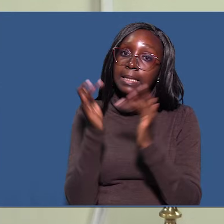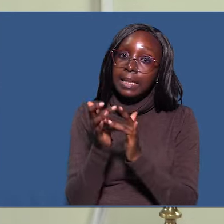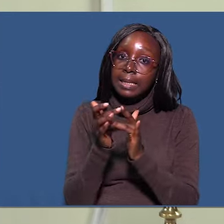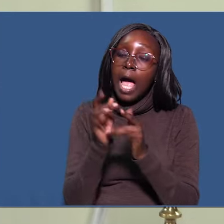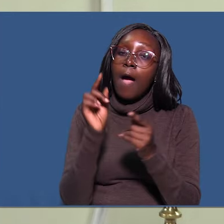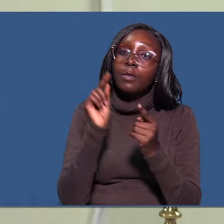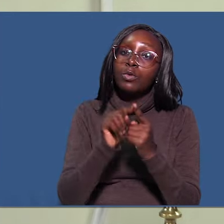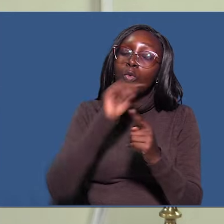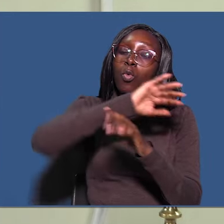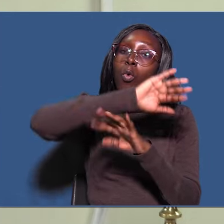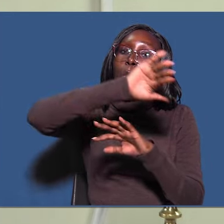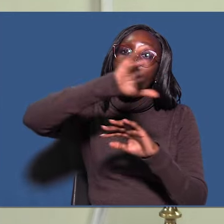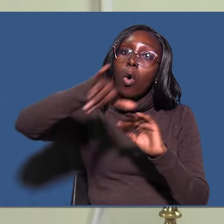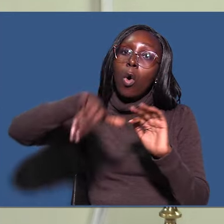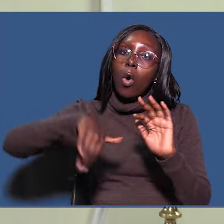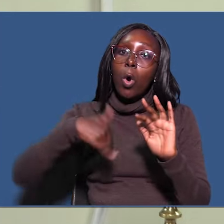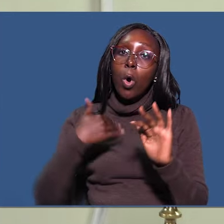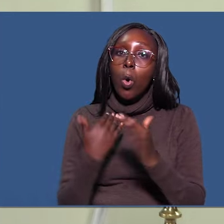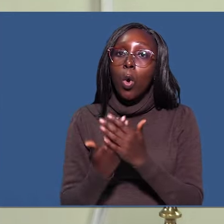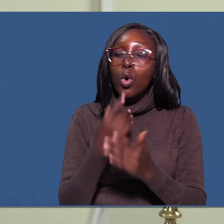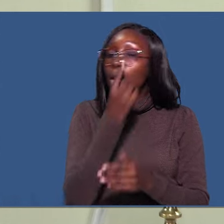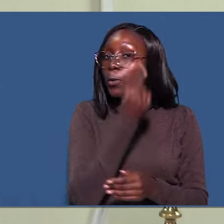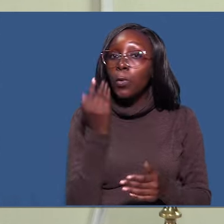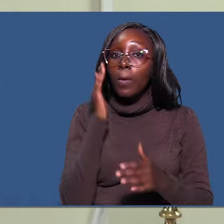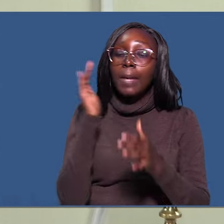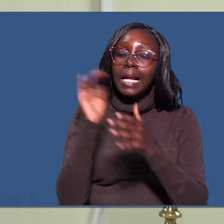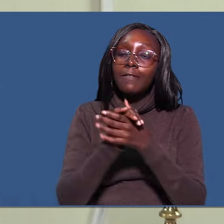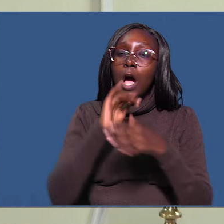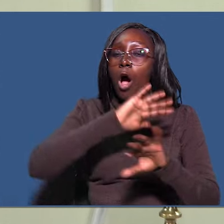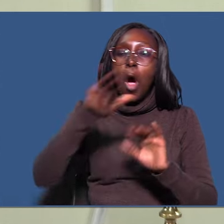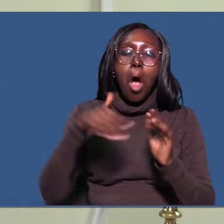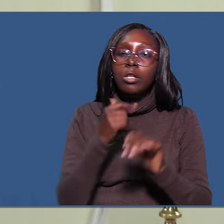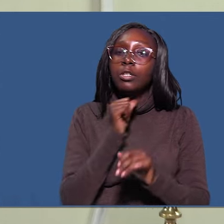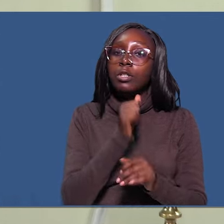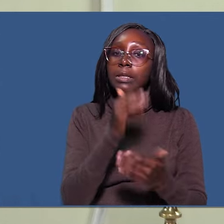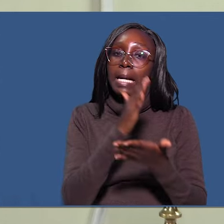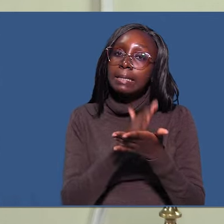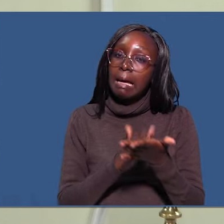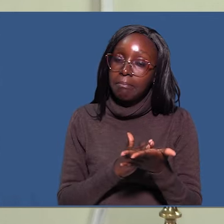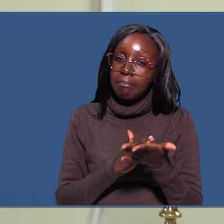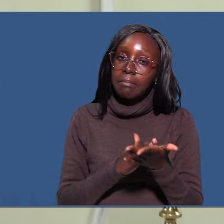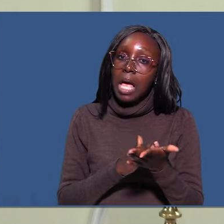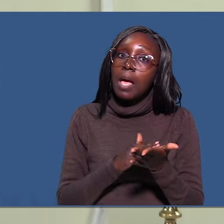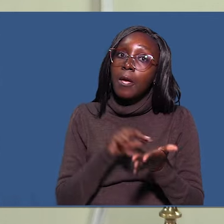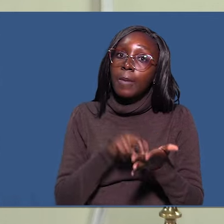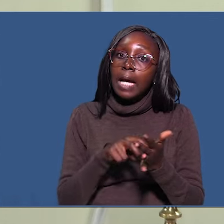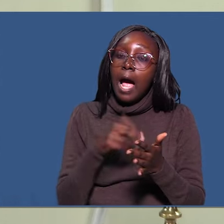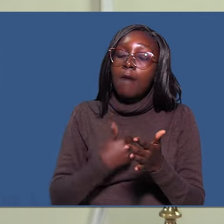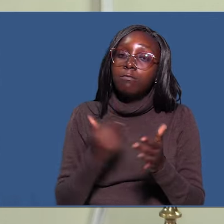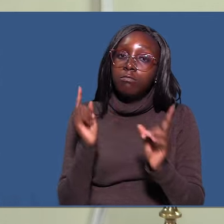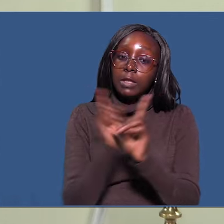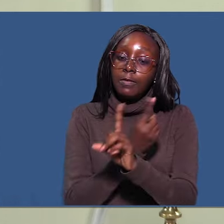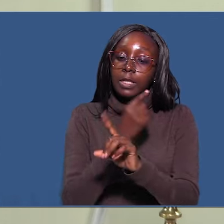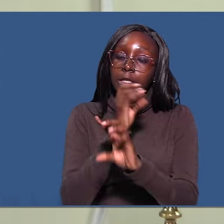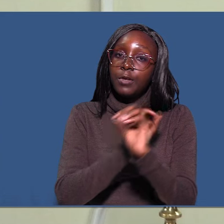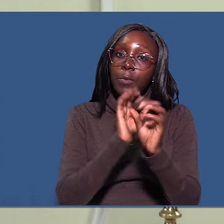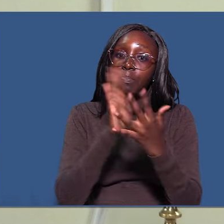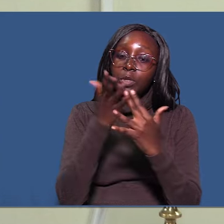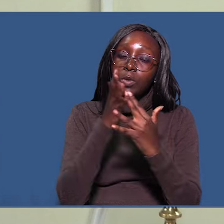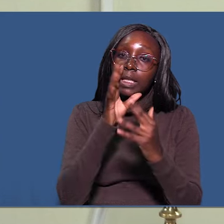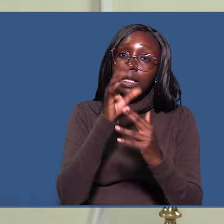to all who believe, not to some, to all who believe. There is no difference between Jew